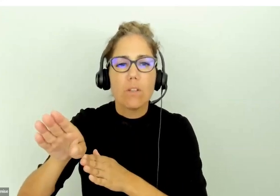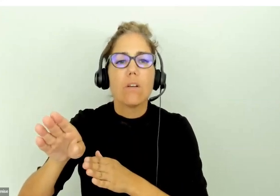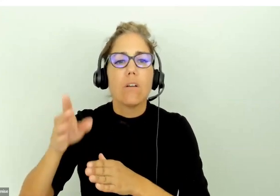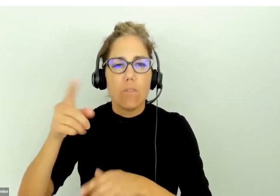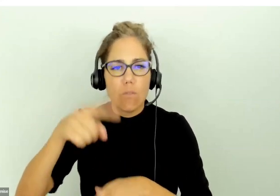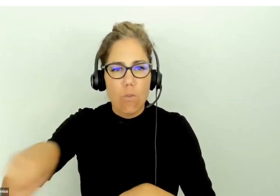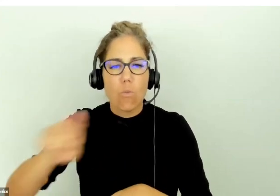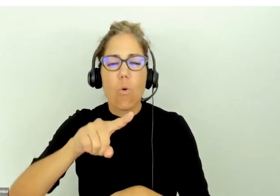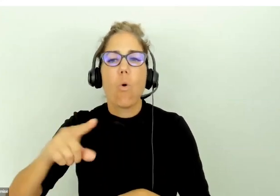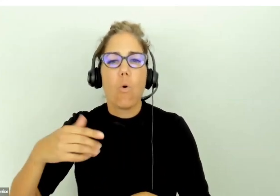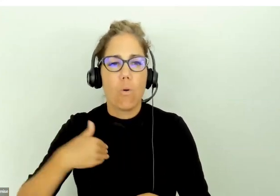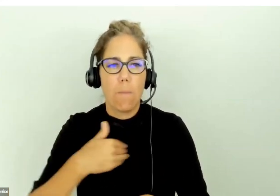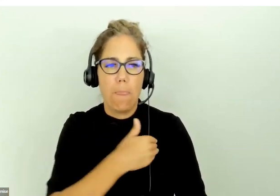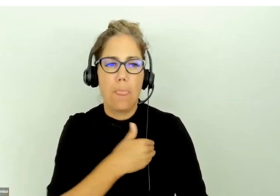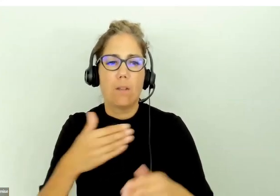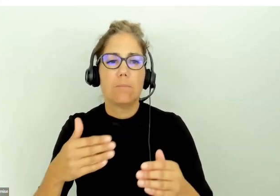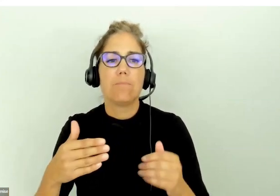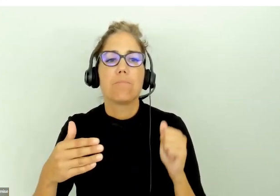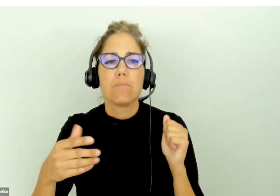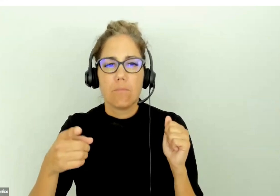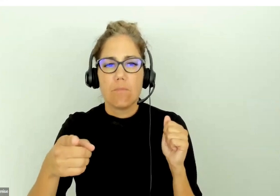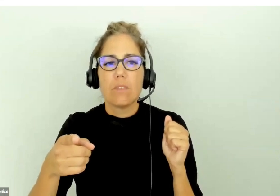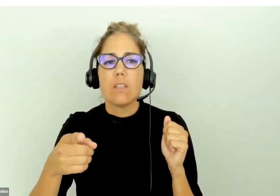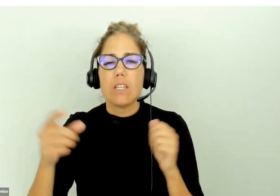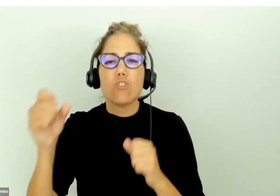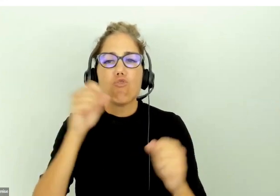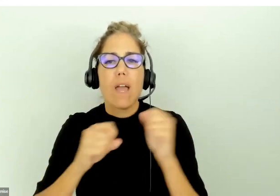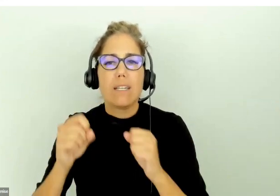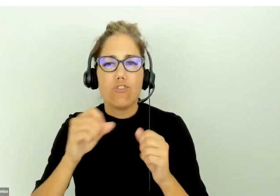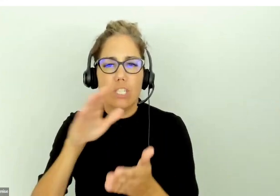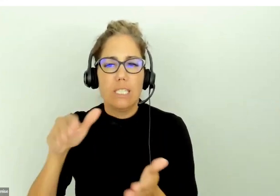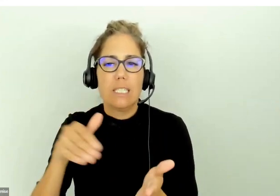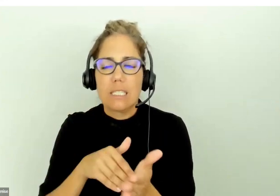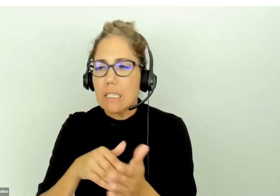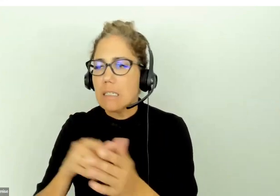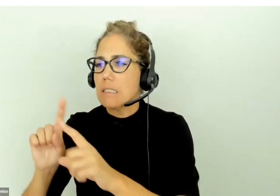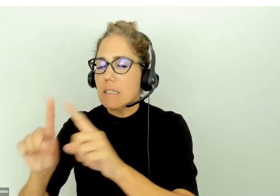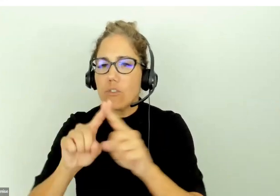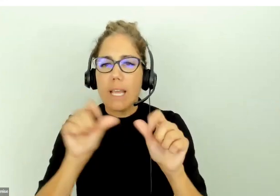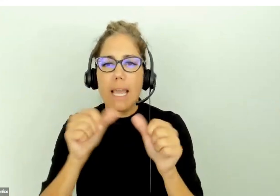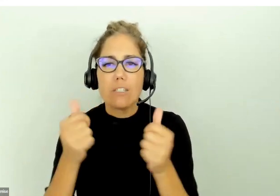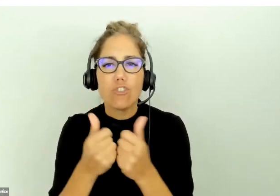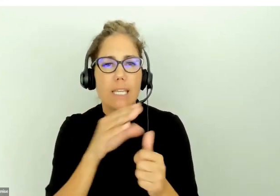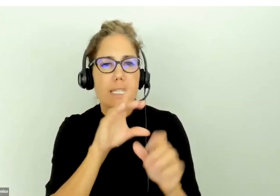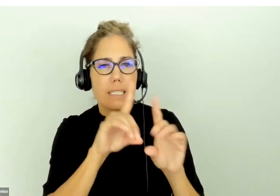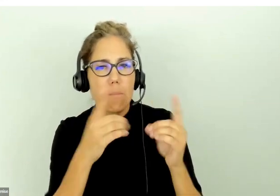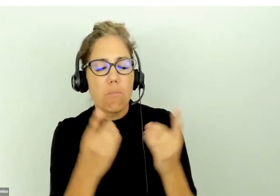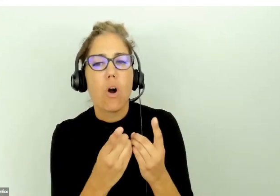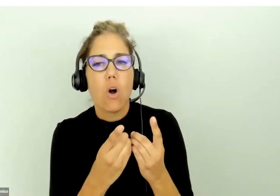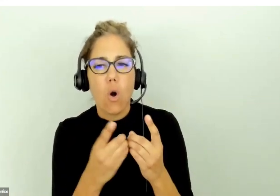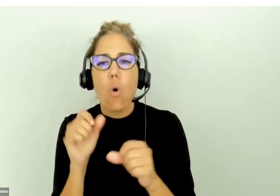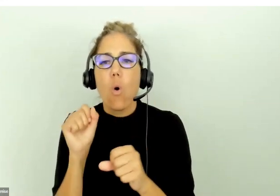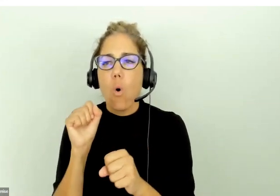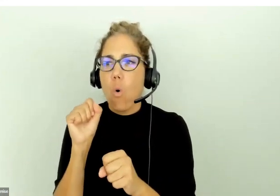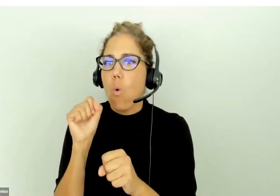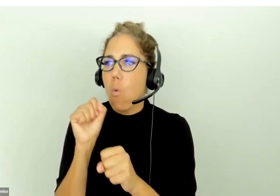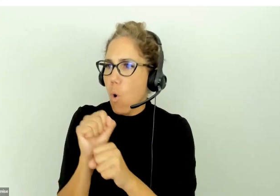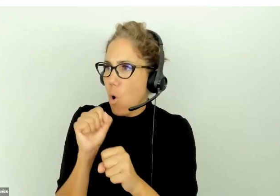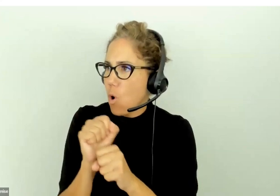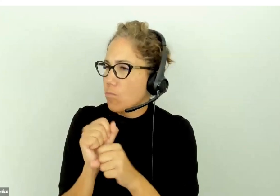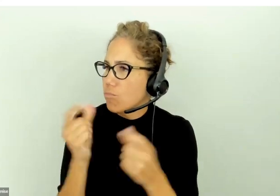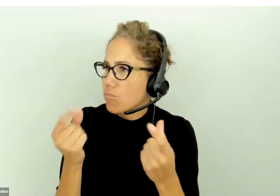Strategies Center include many of the agencies and departments that work on